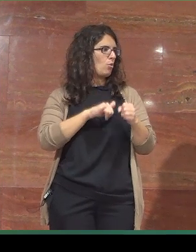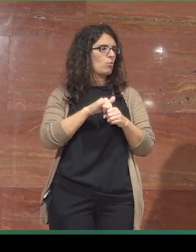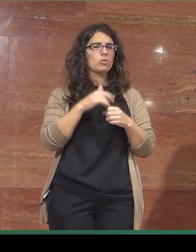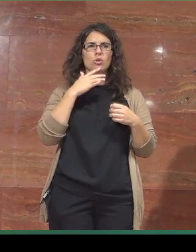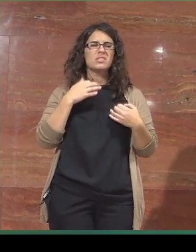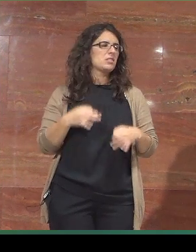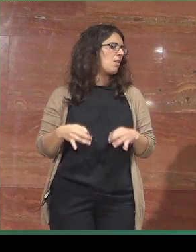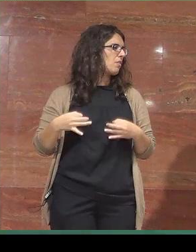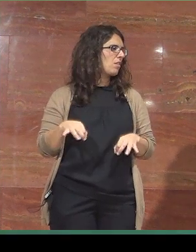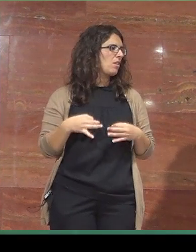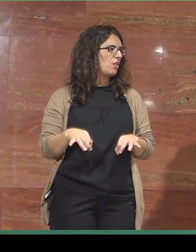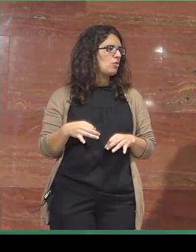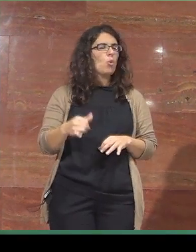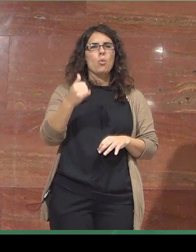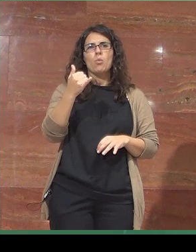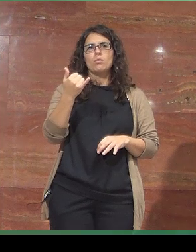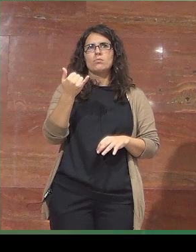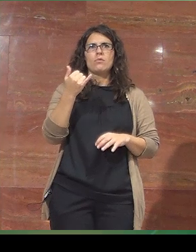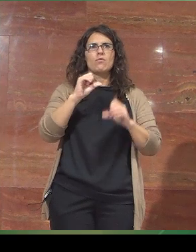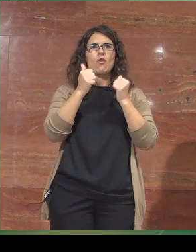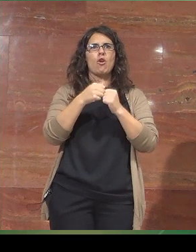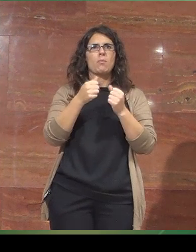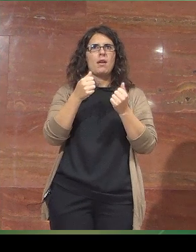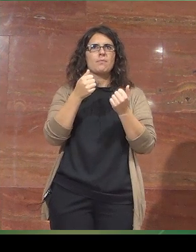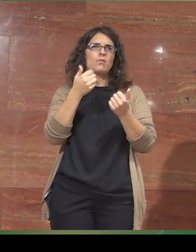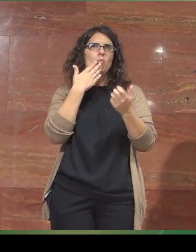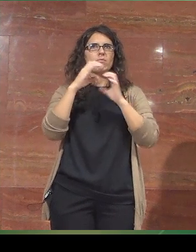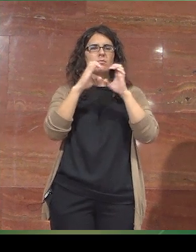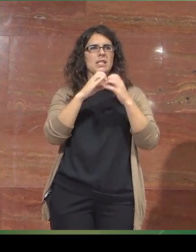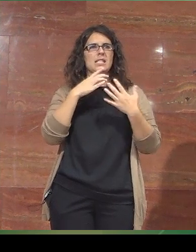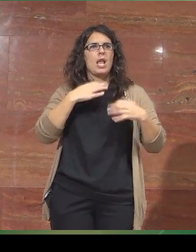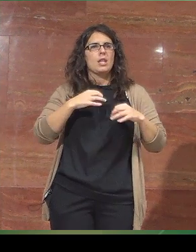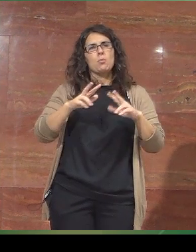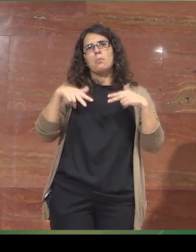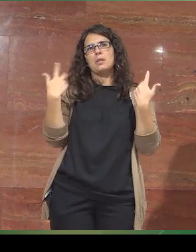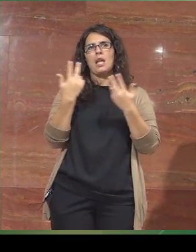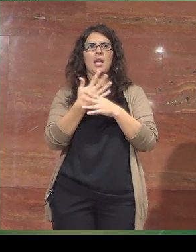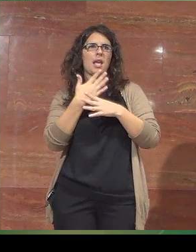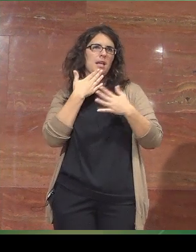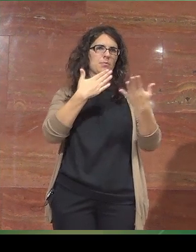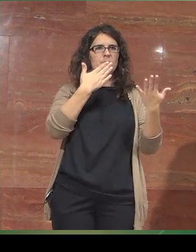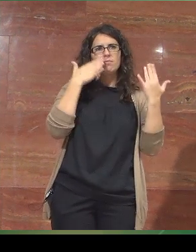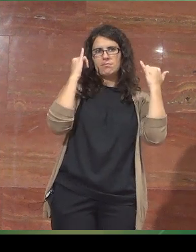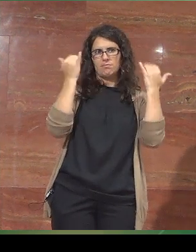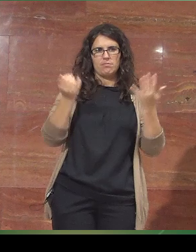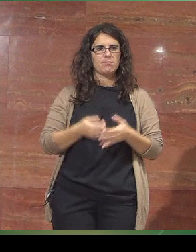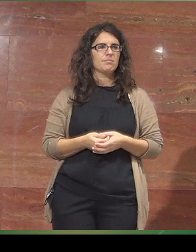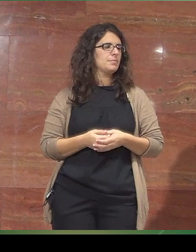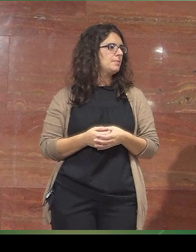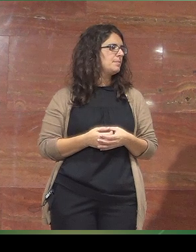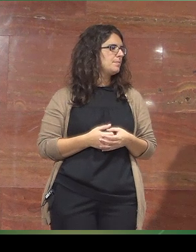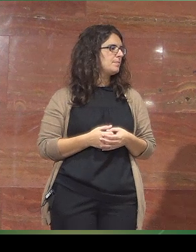can play with it and be also functional. So that's different advertising, New